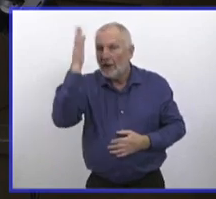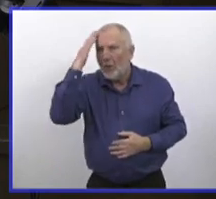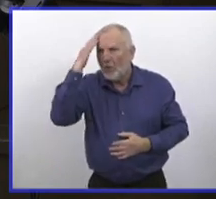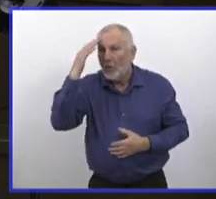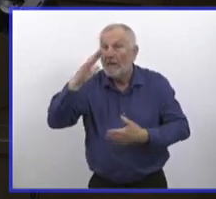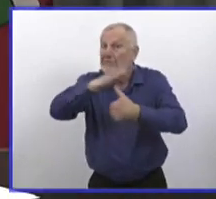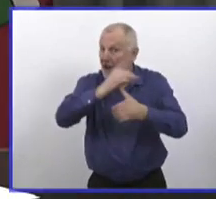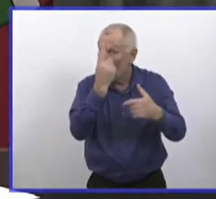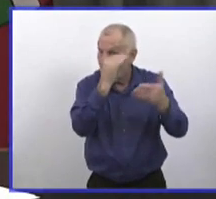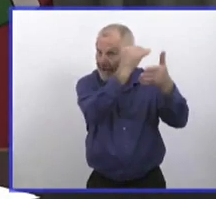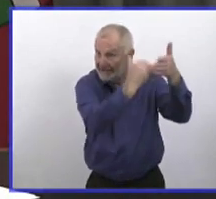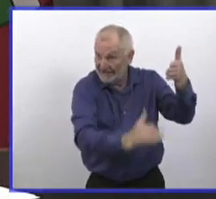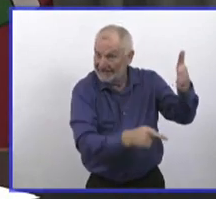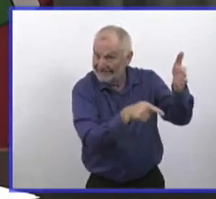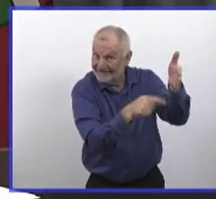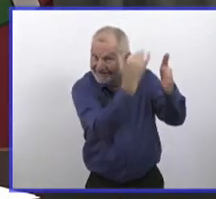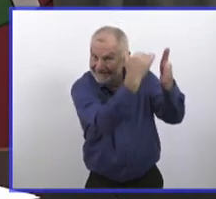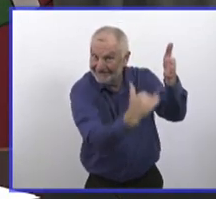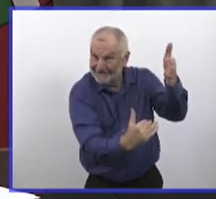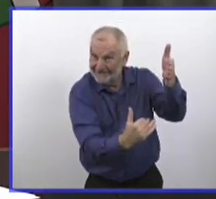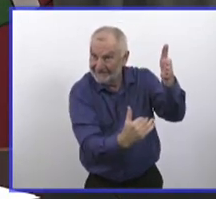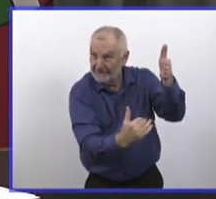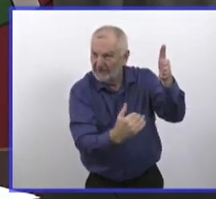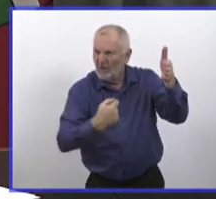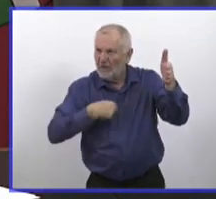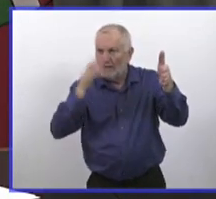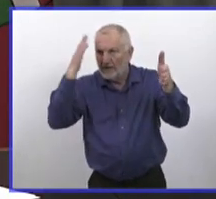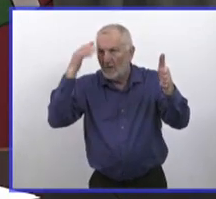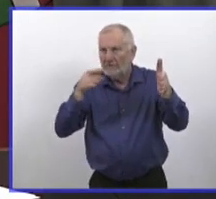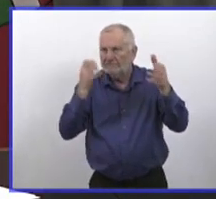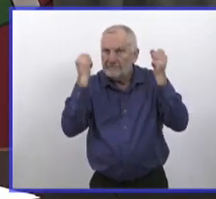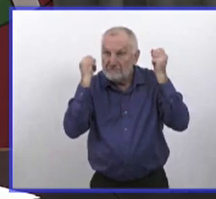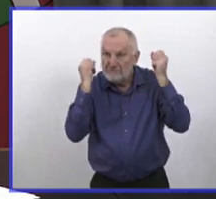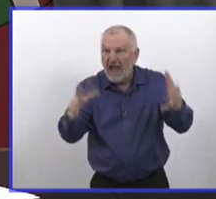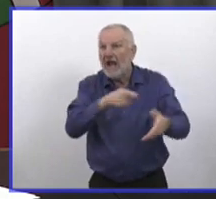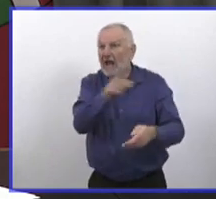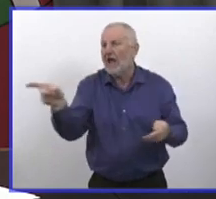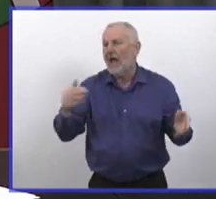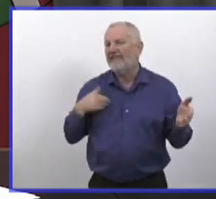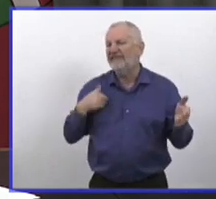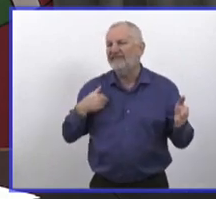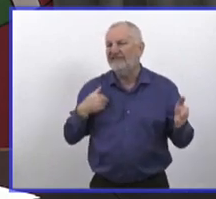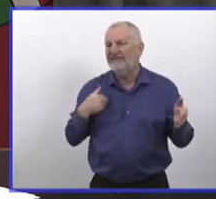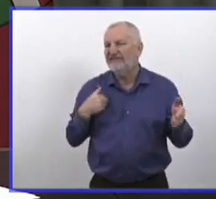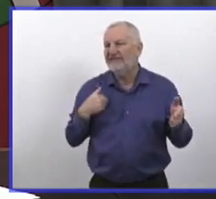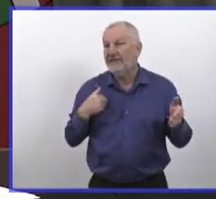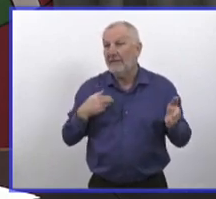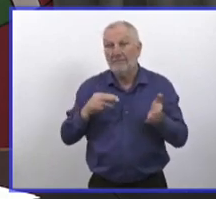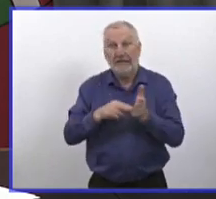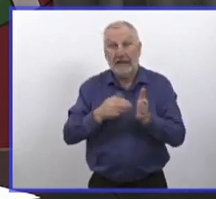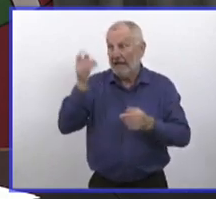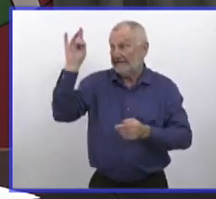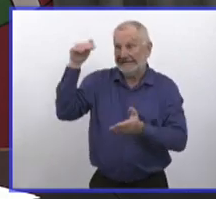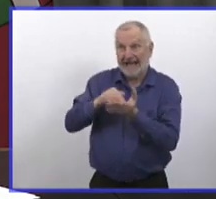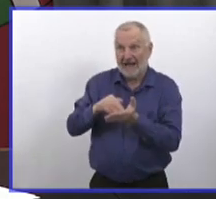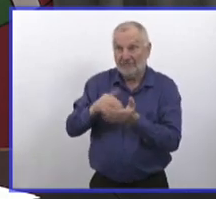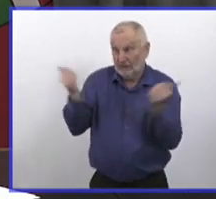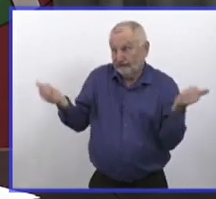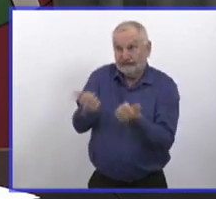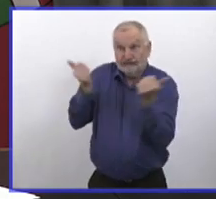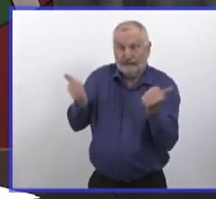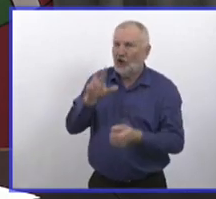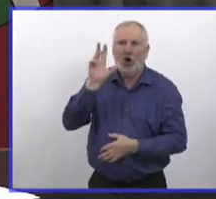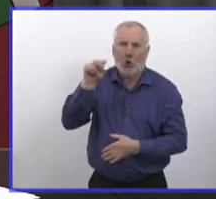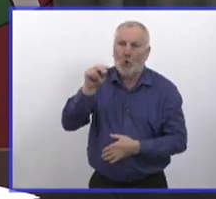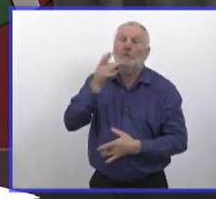no question that the 18,000 doses will not reach everybody in the priority 1 list. So we are